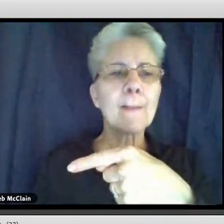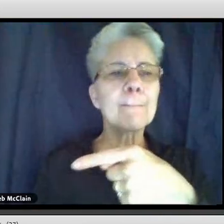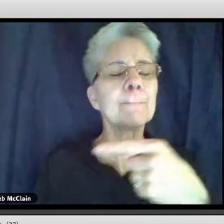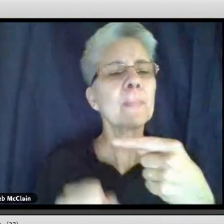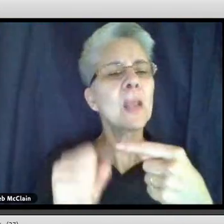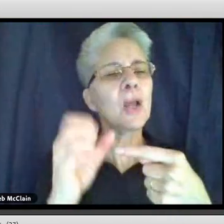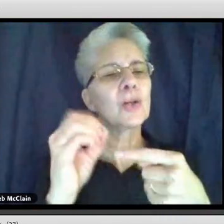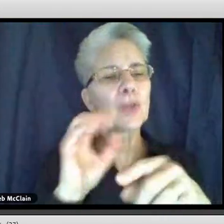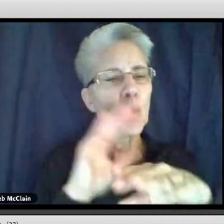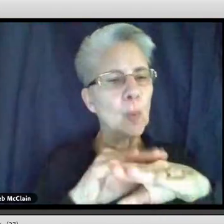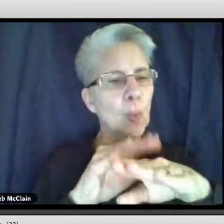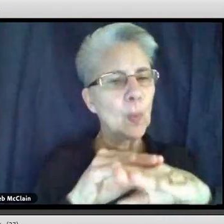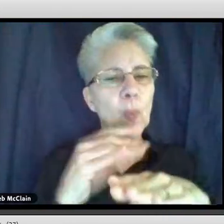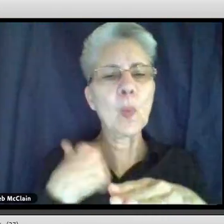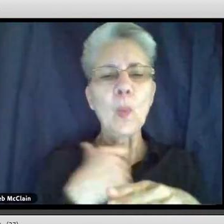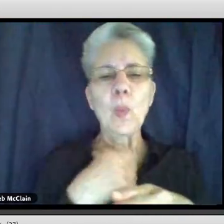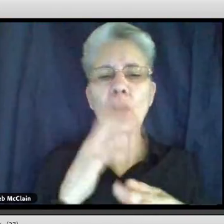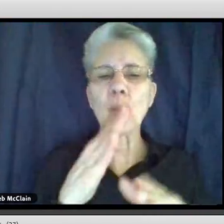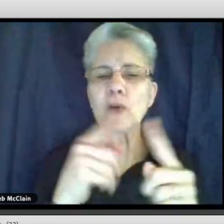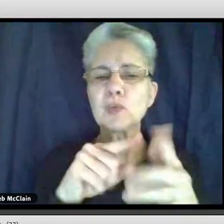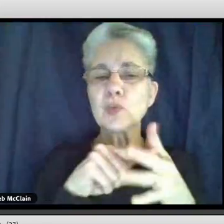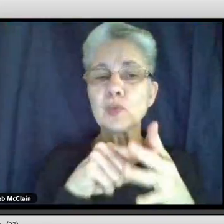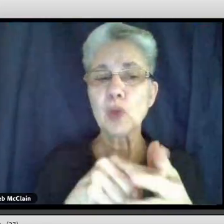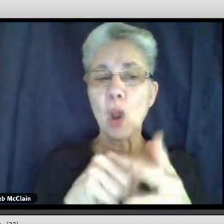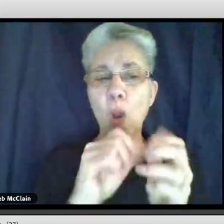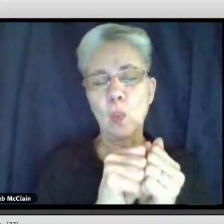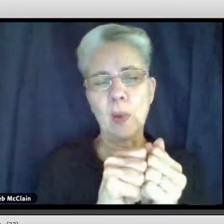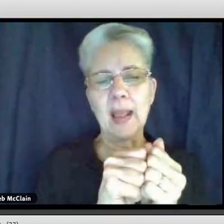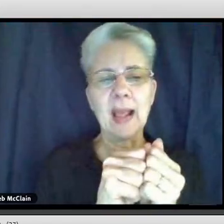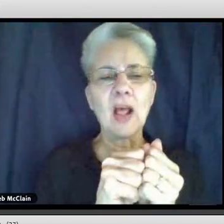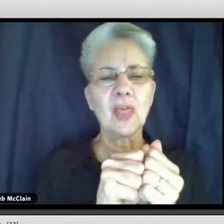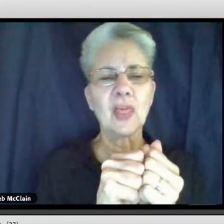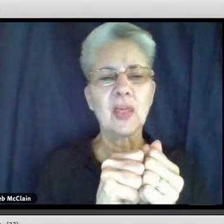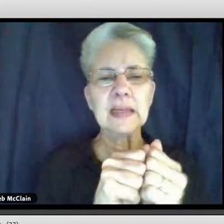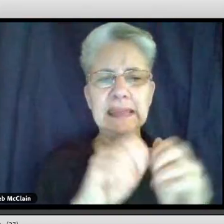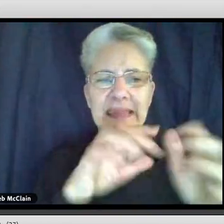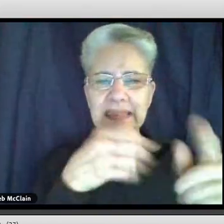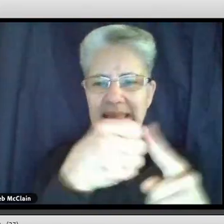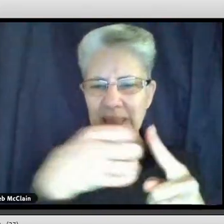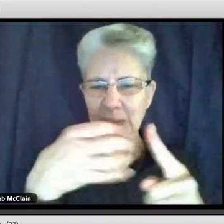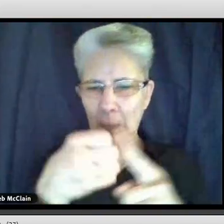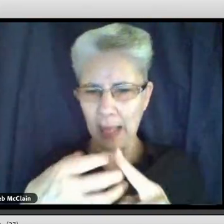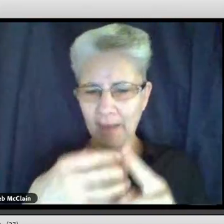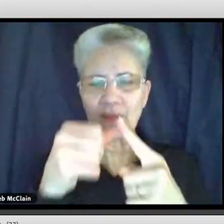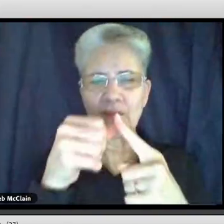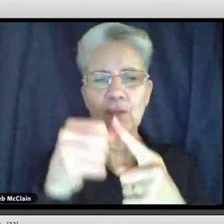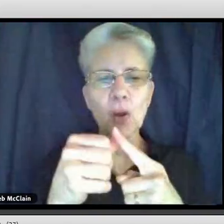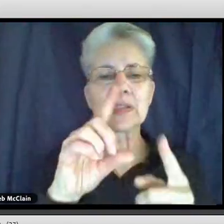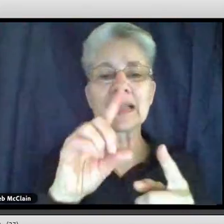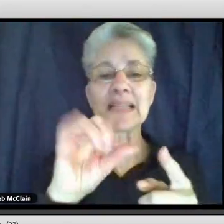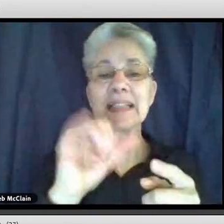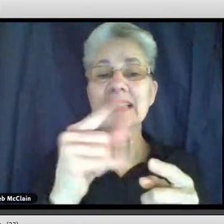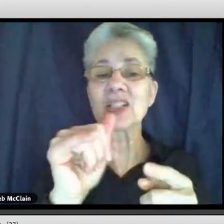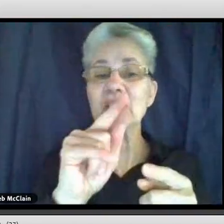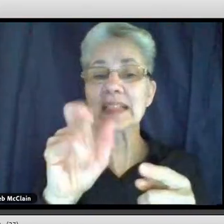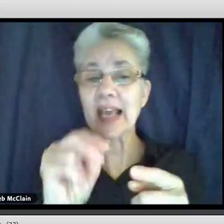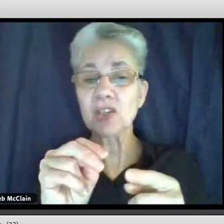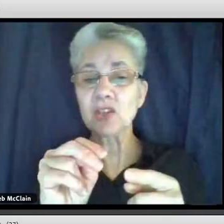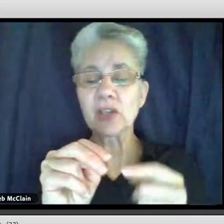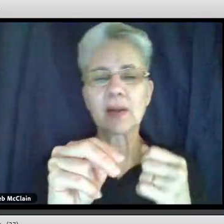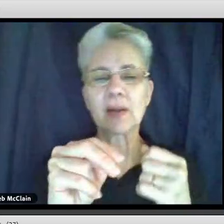So, spoiler alert, we're just gonna start with breaking down all of the things. Digitization and